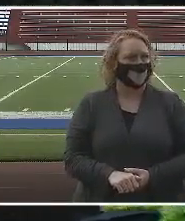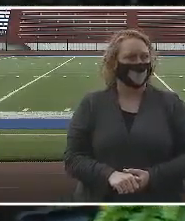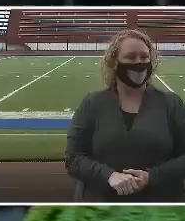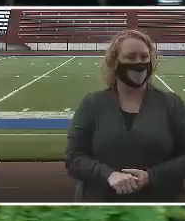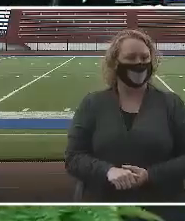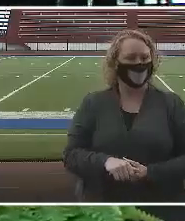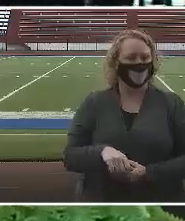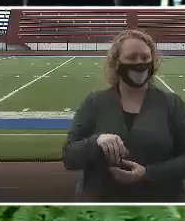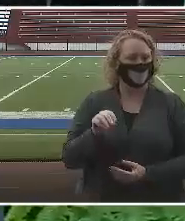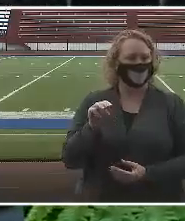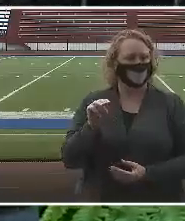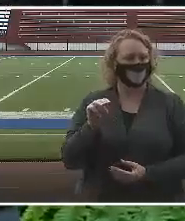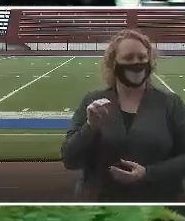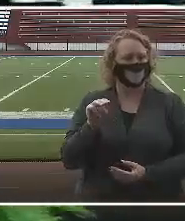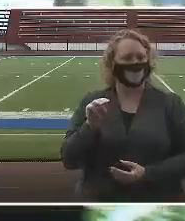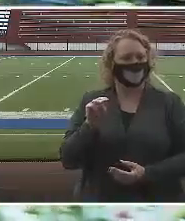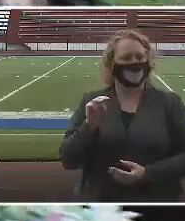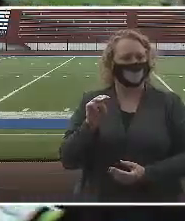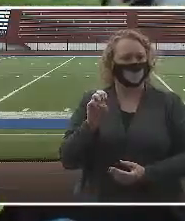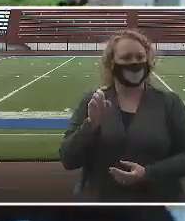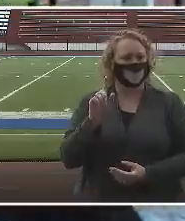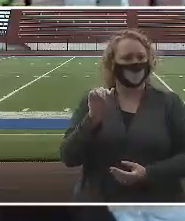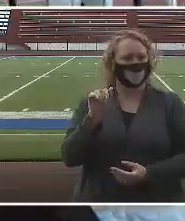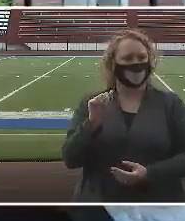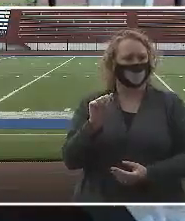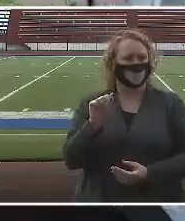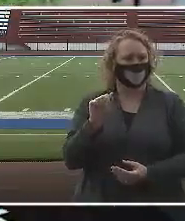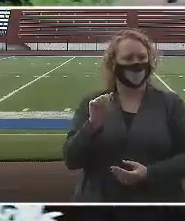Nelly Mata Torres.